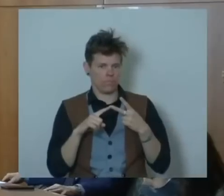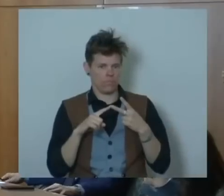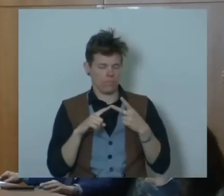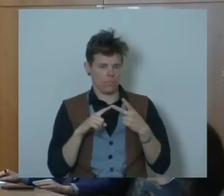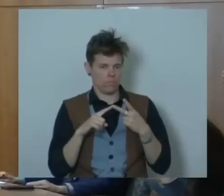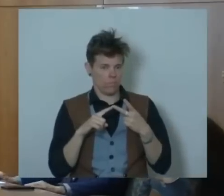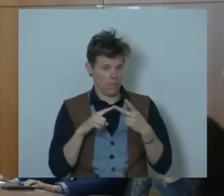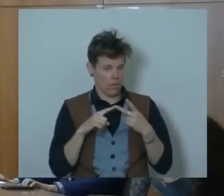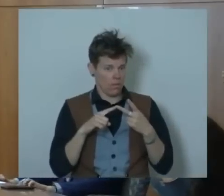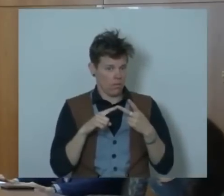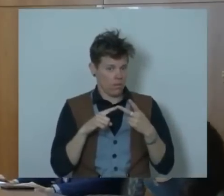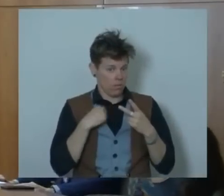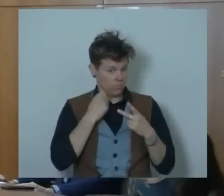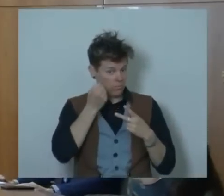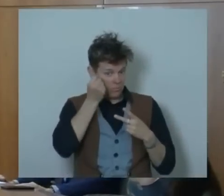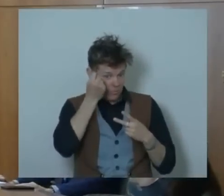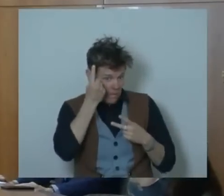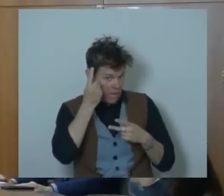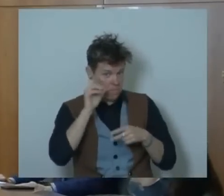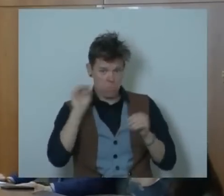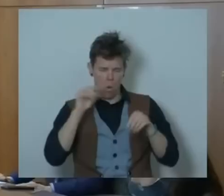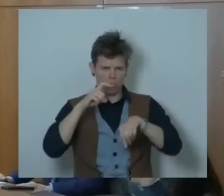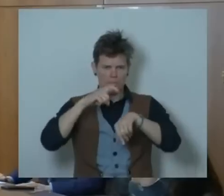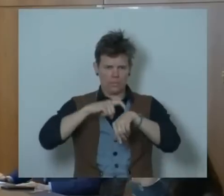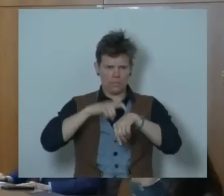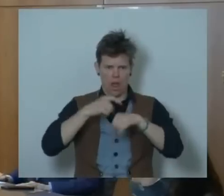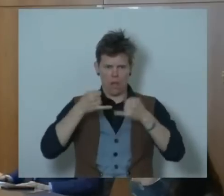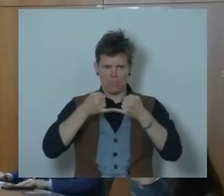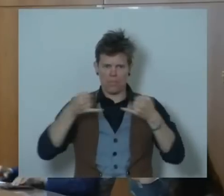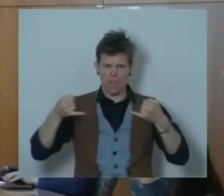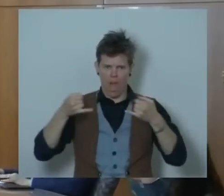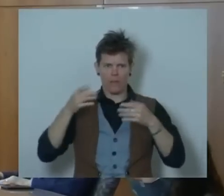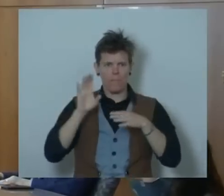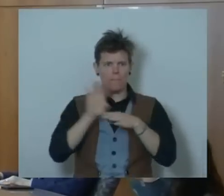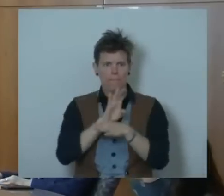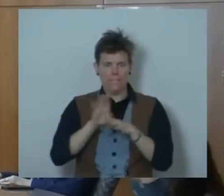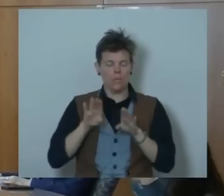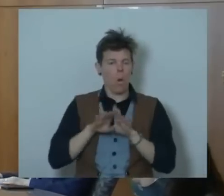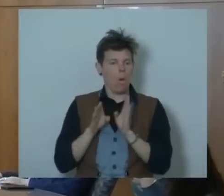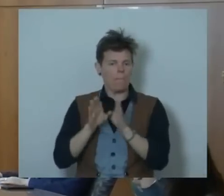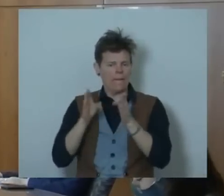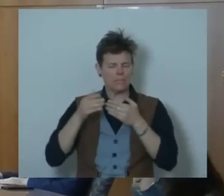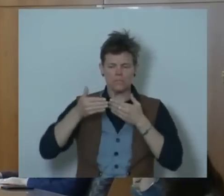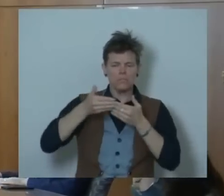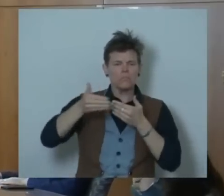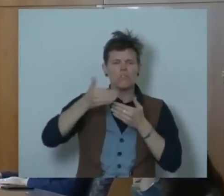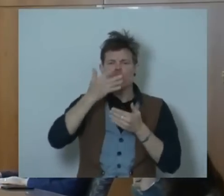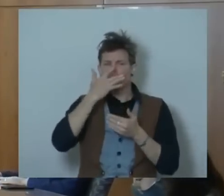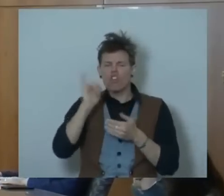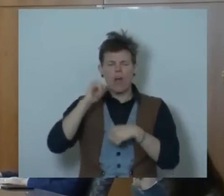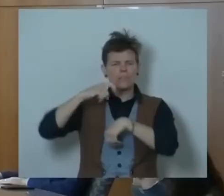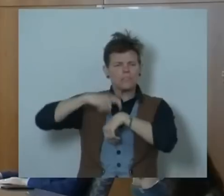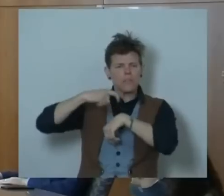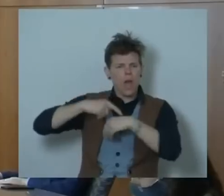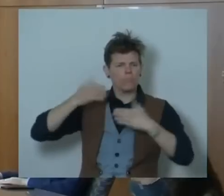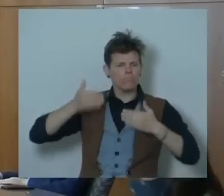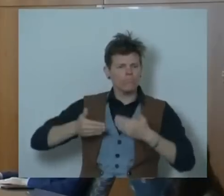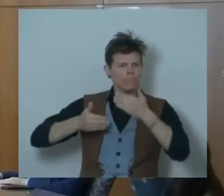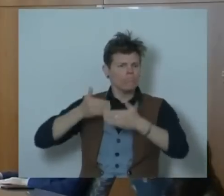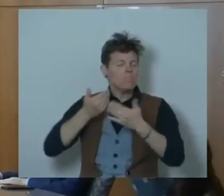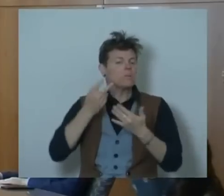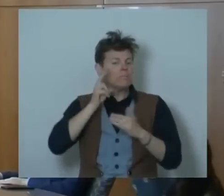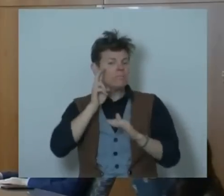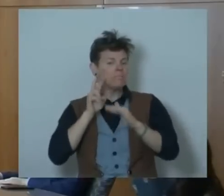no timeline for this economic reopening. Can you give us any sort of ballpark on when phase one may